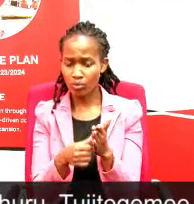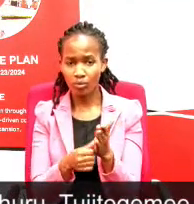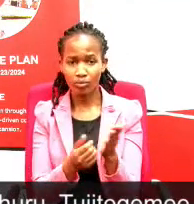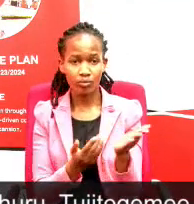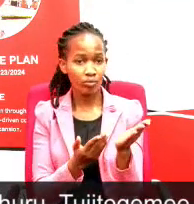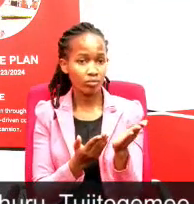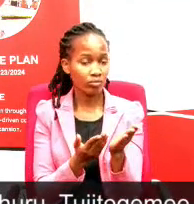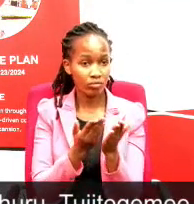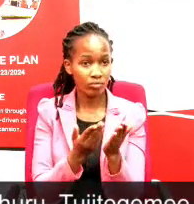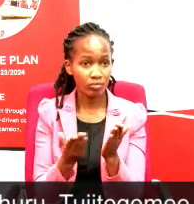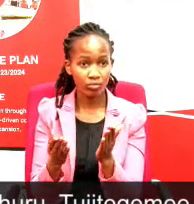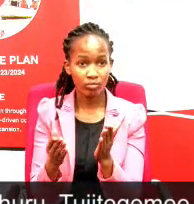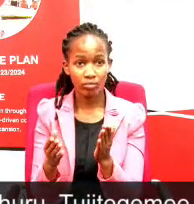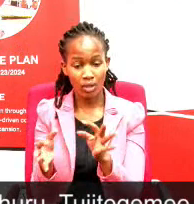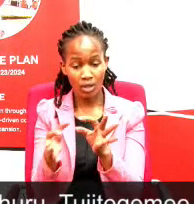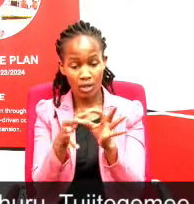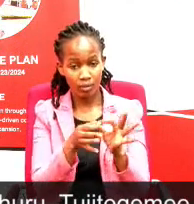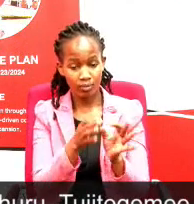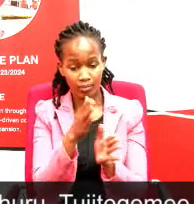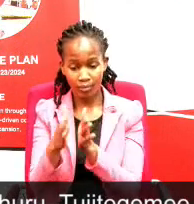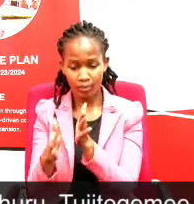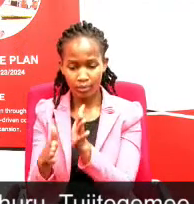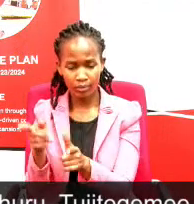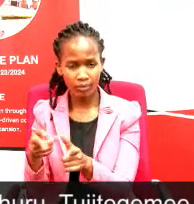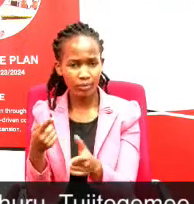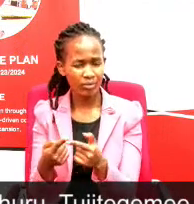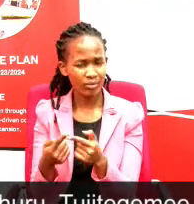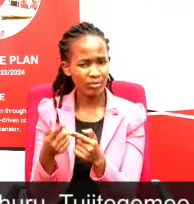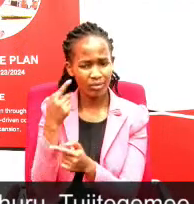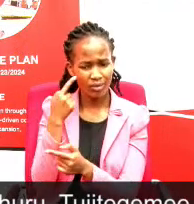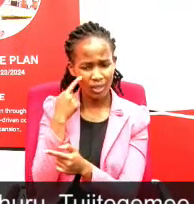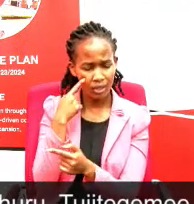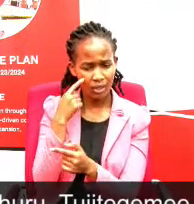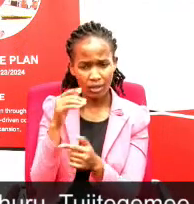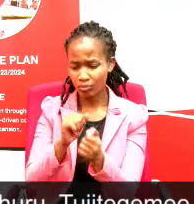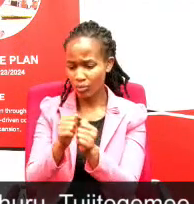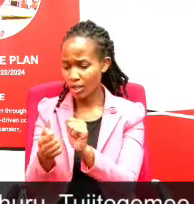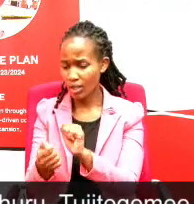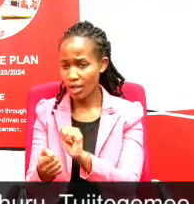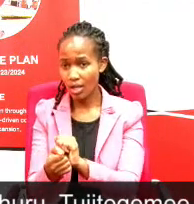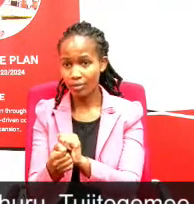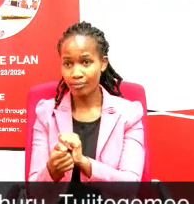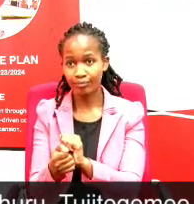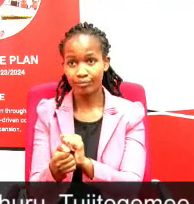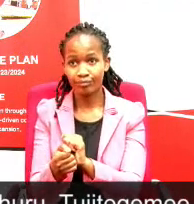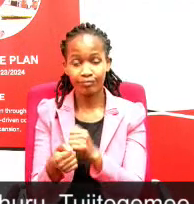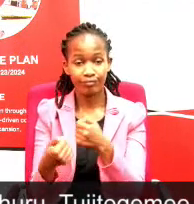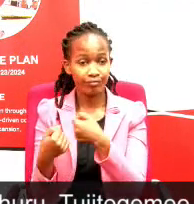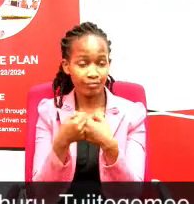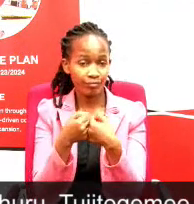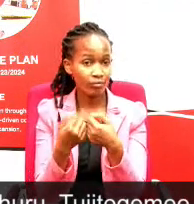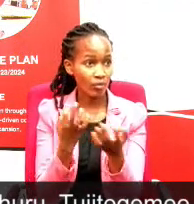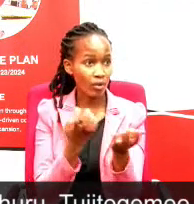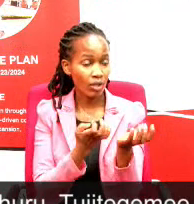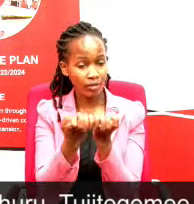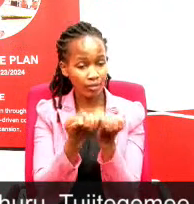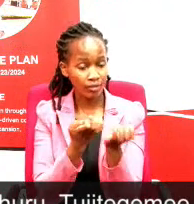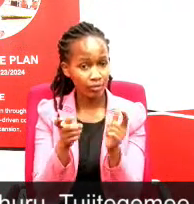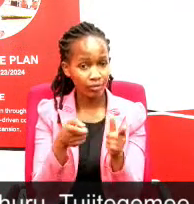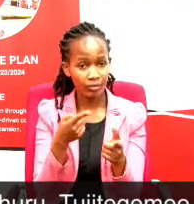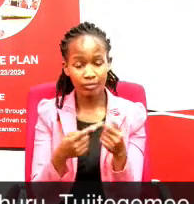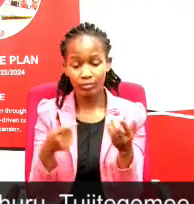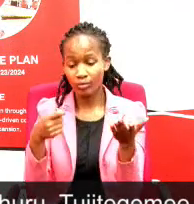7th corporate plan, and also looked at the changing circumstances of business,